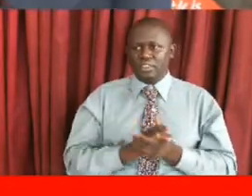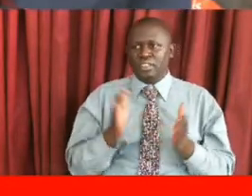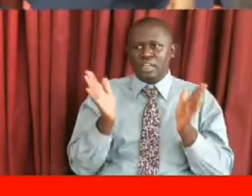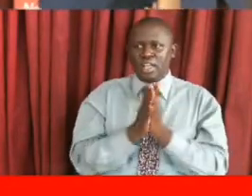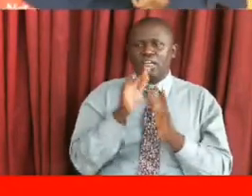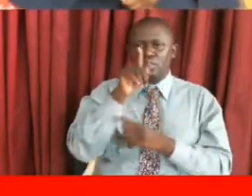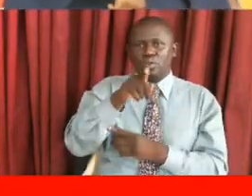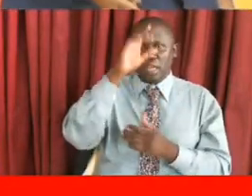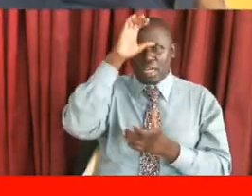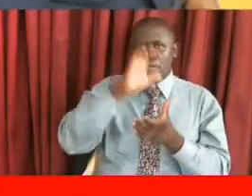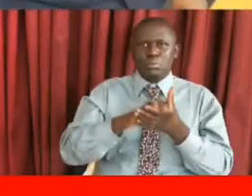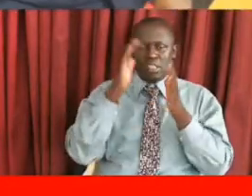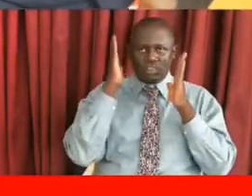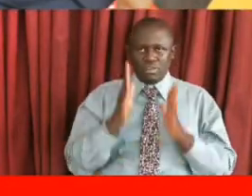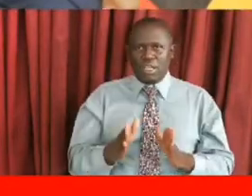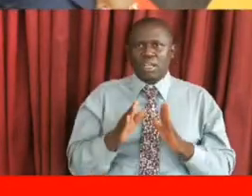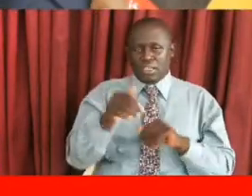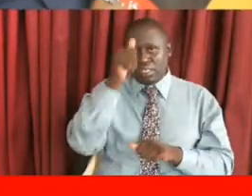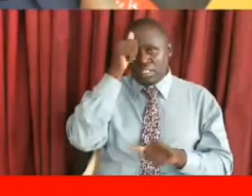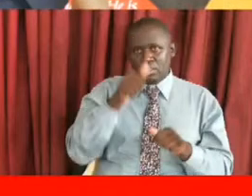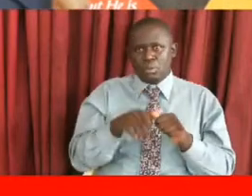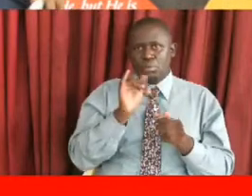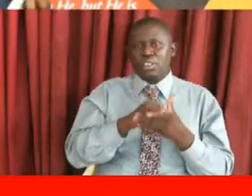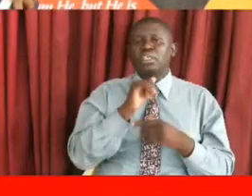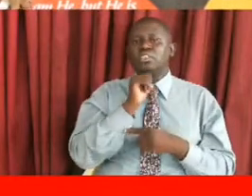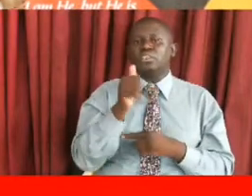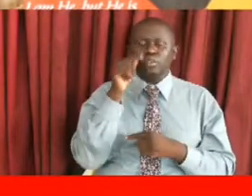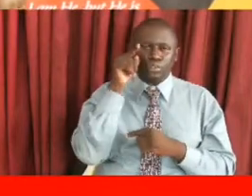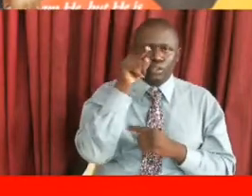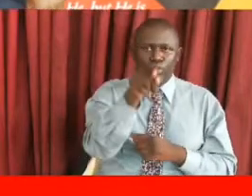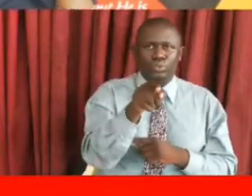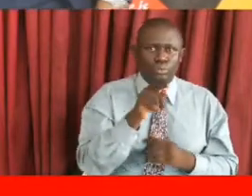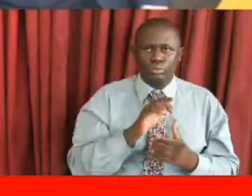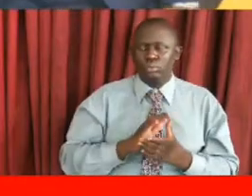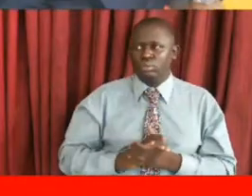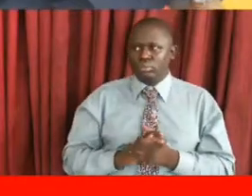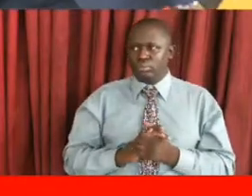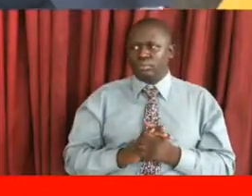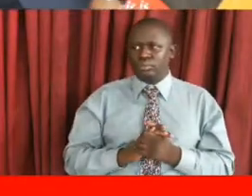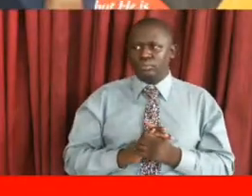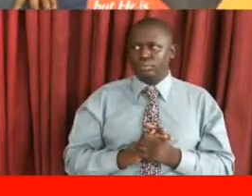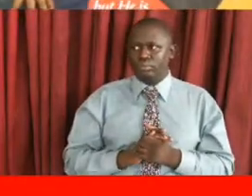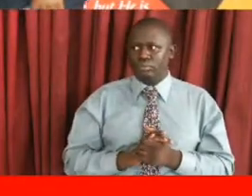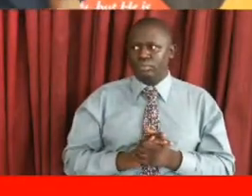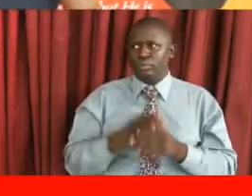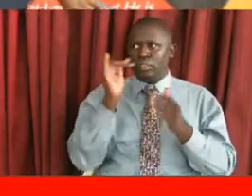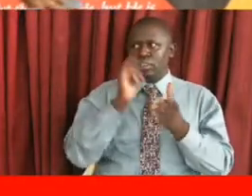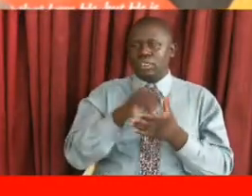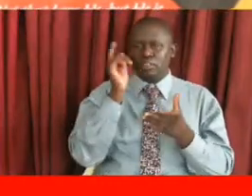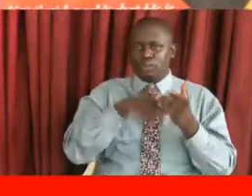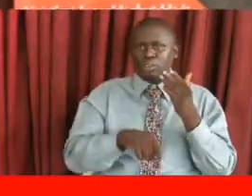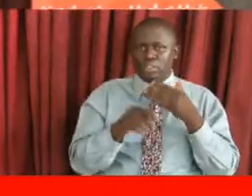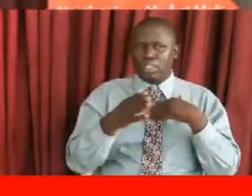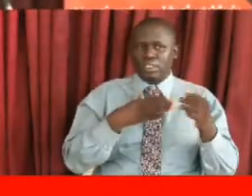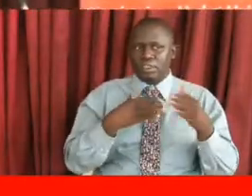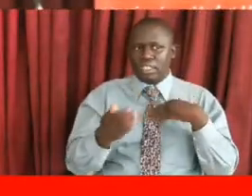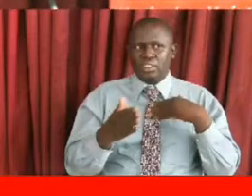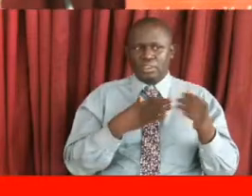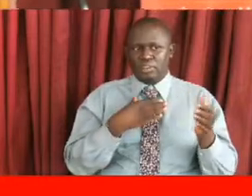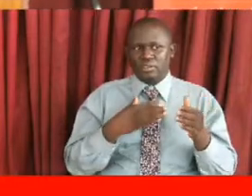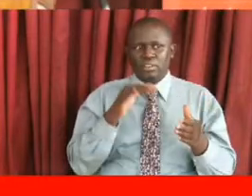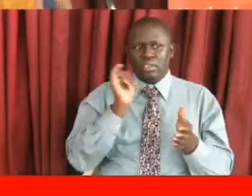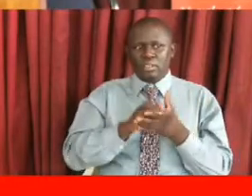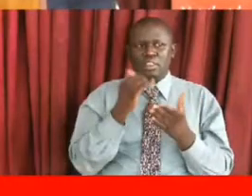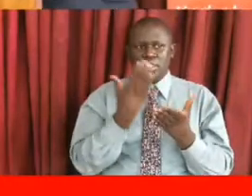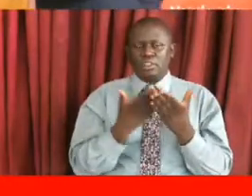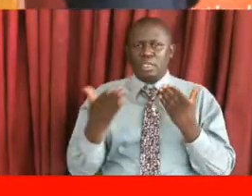a Believer remember that is not you that is an indication that that